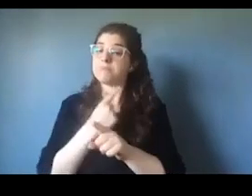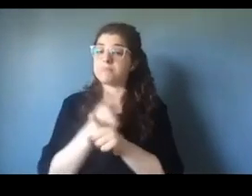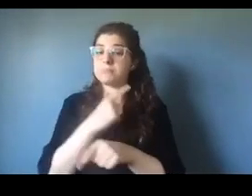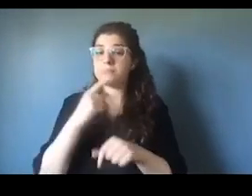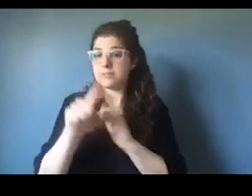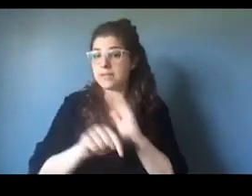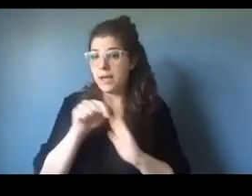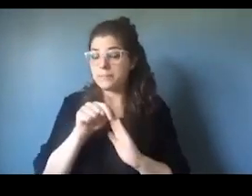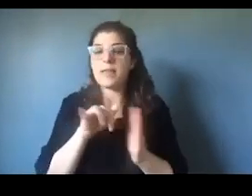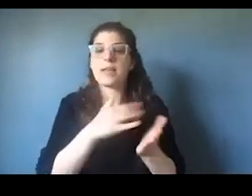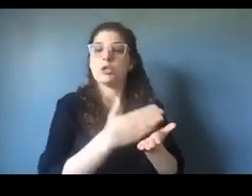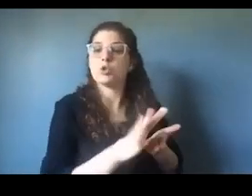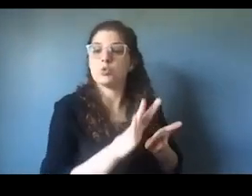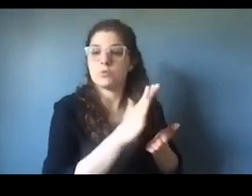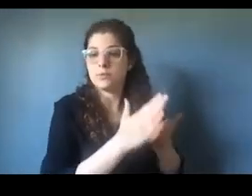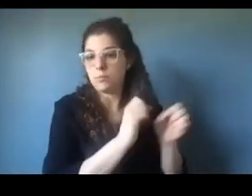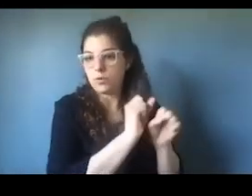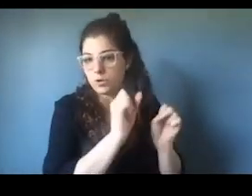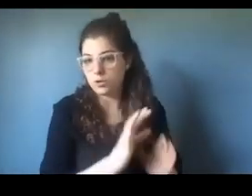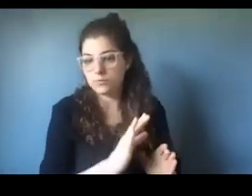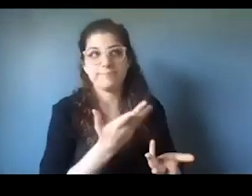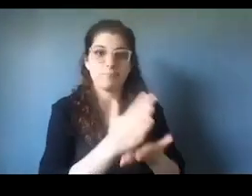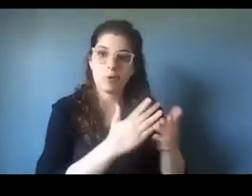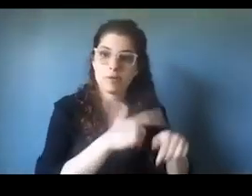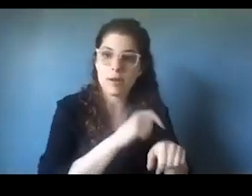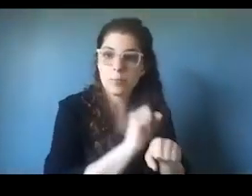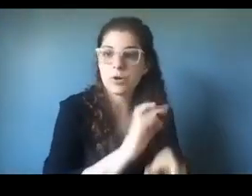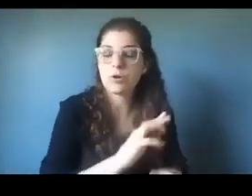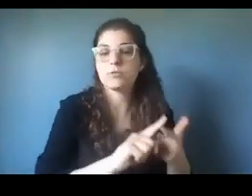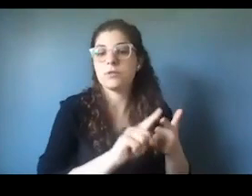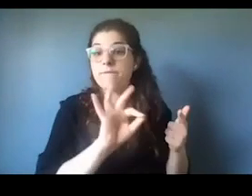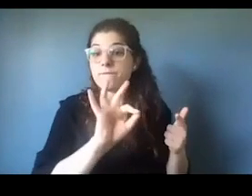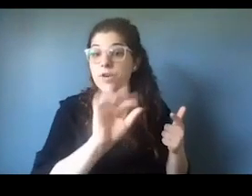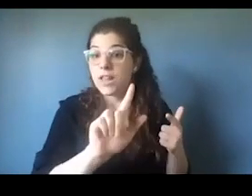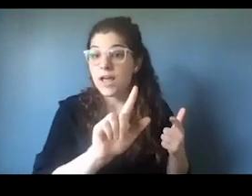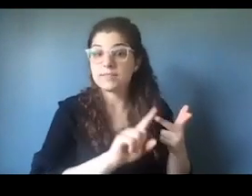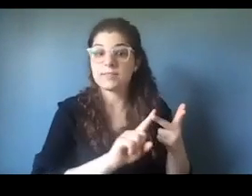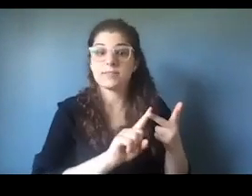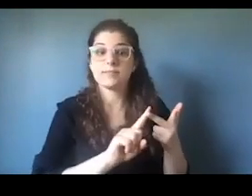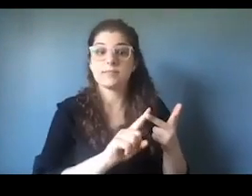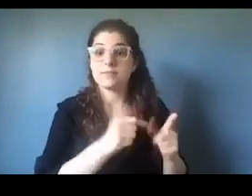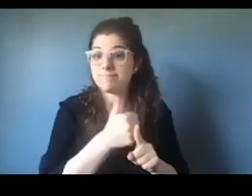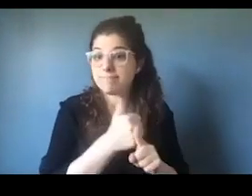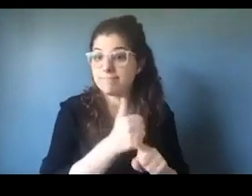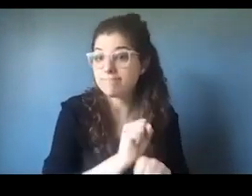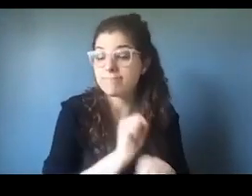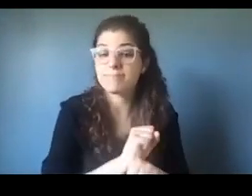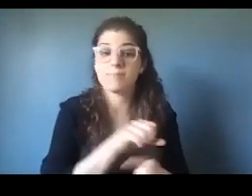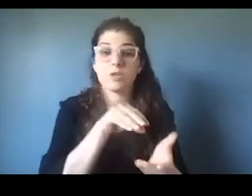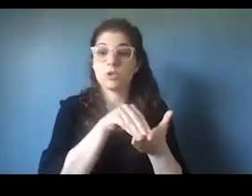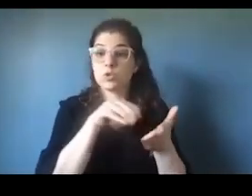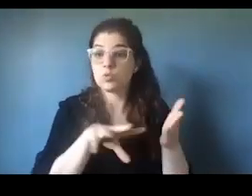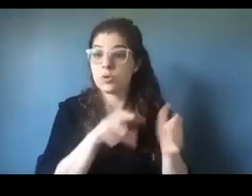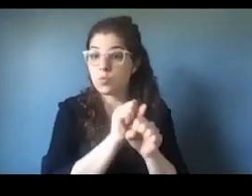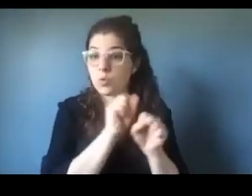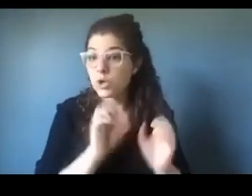of workers. So it usually excludes a lot of part-time workers, freelancers, independent contractors, self-employed workers, often student workers get swept